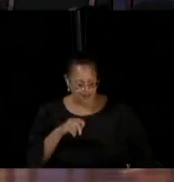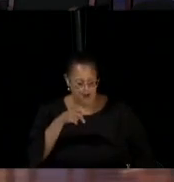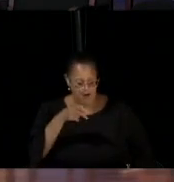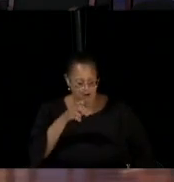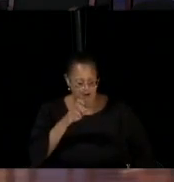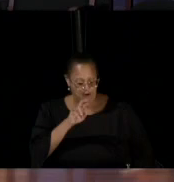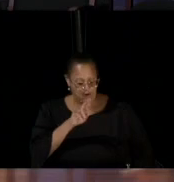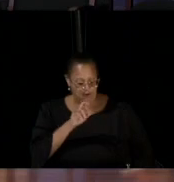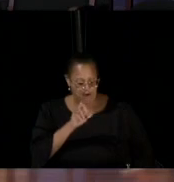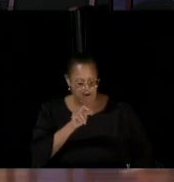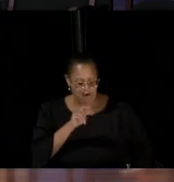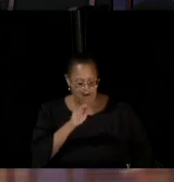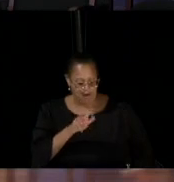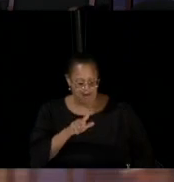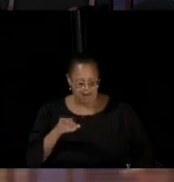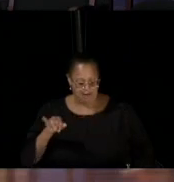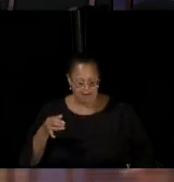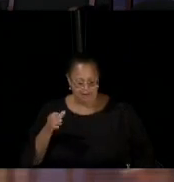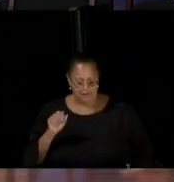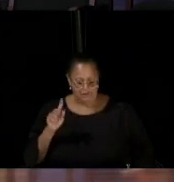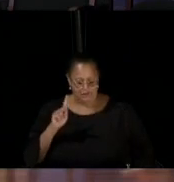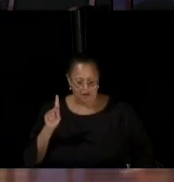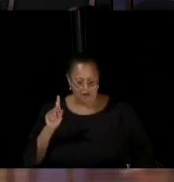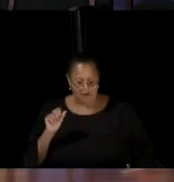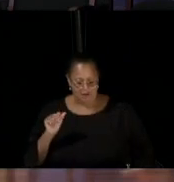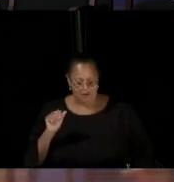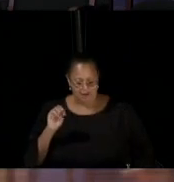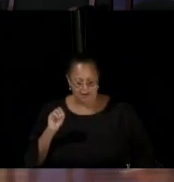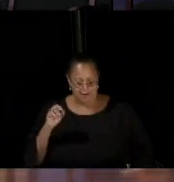Praneel Jakampudi.